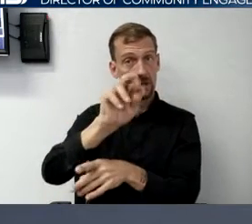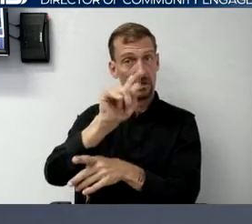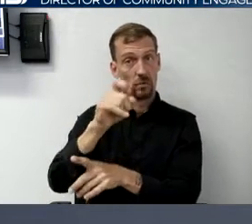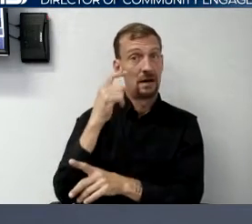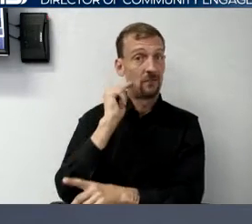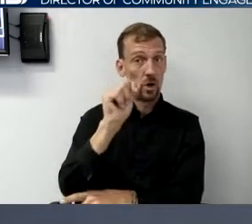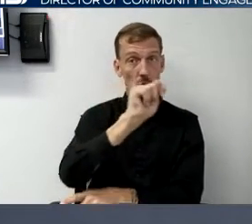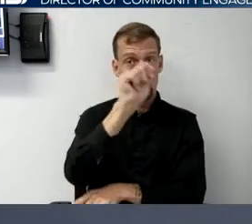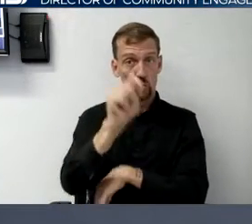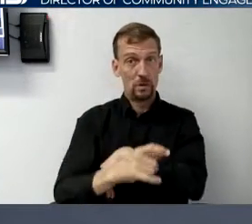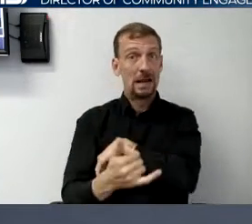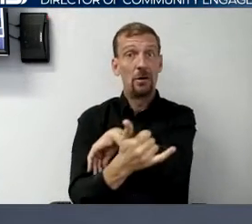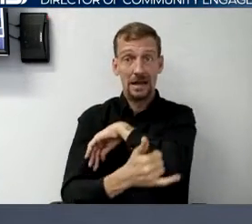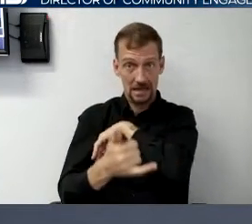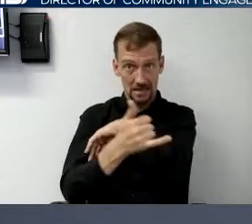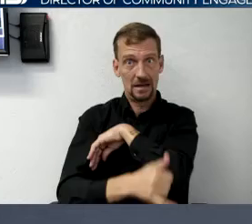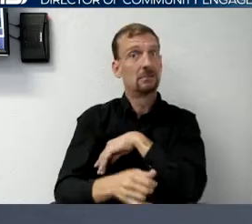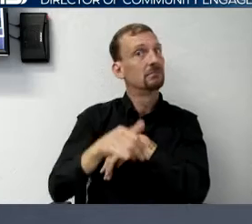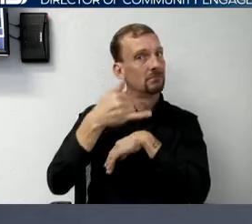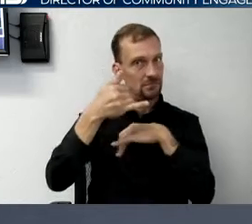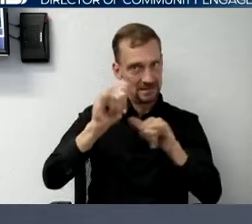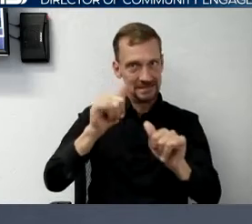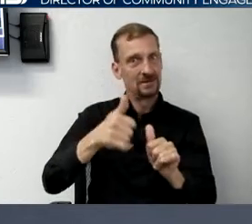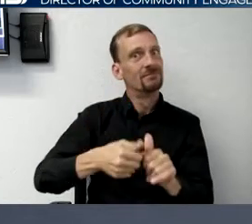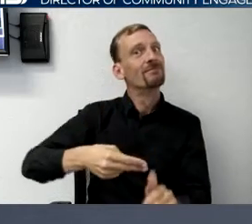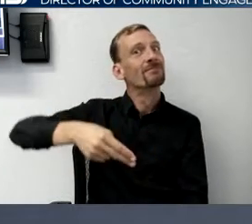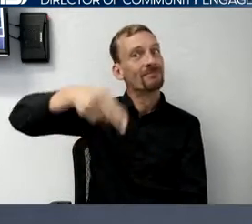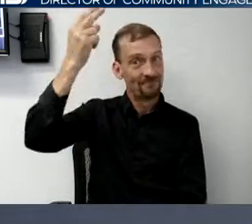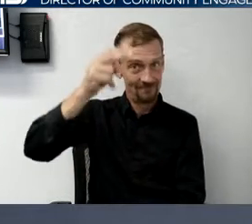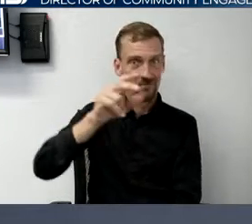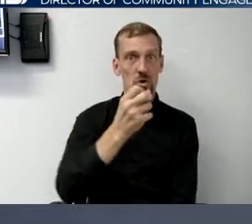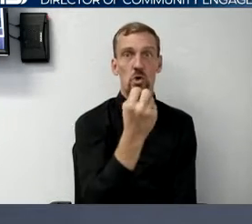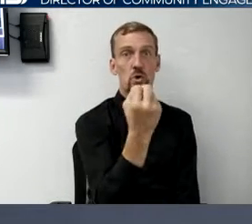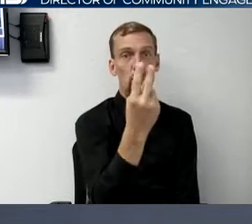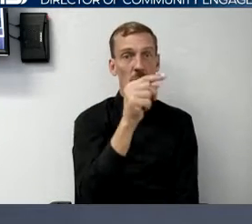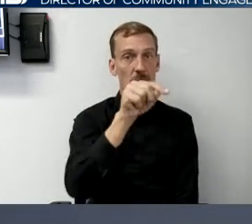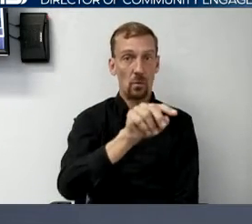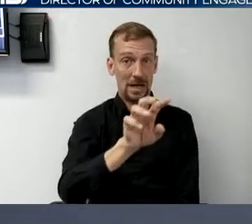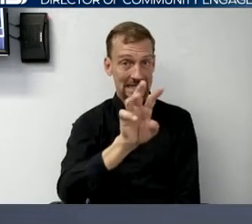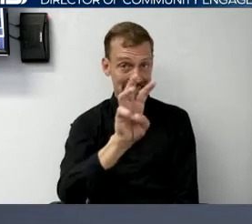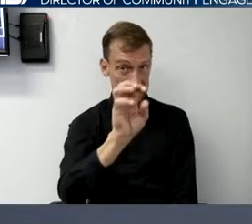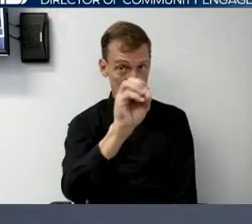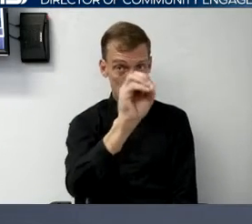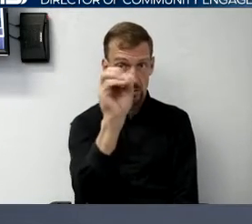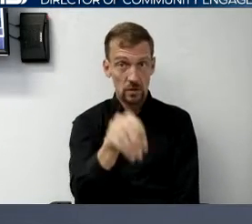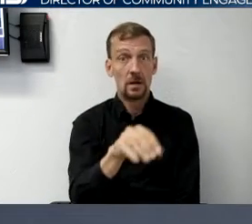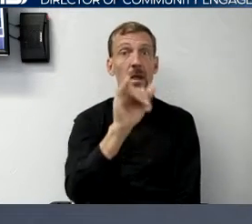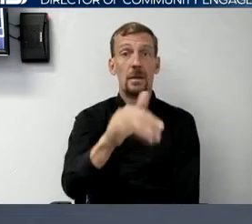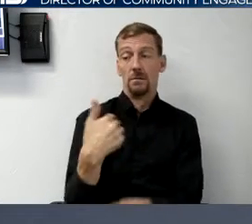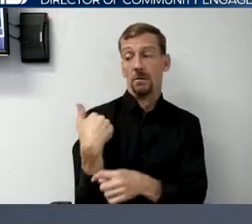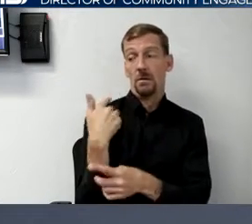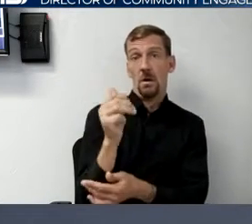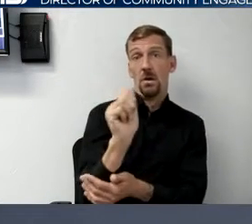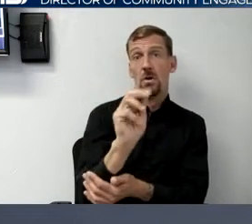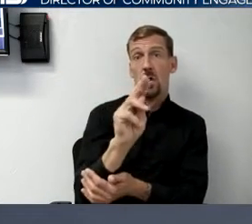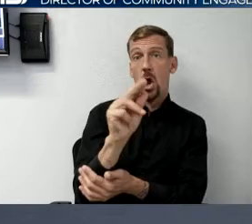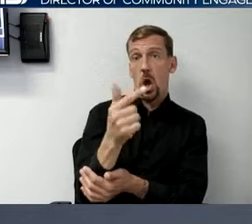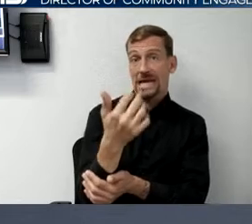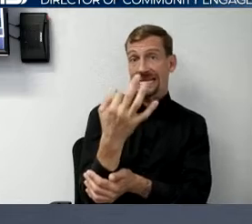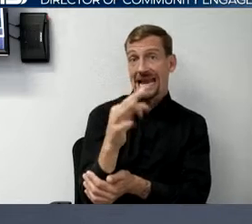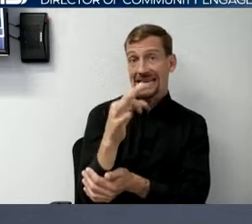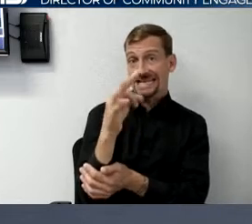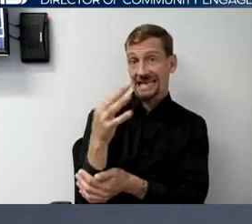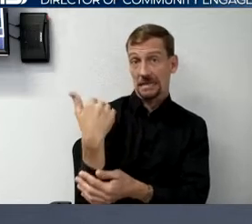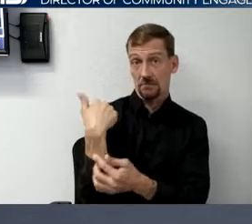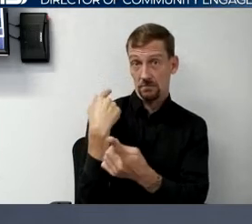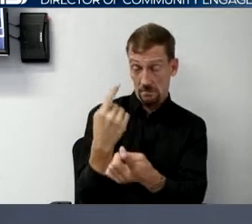County, unfortunately, does kind of remain high at 12.6%. This was as of August 19th. And again, I think